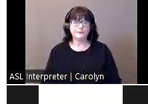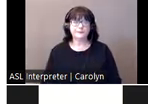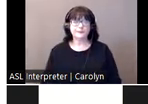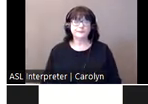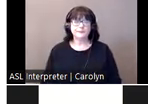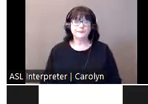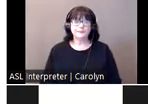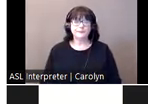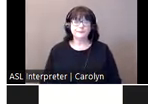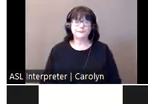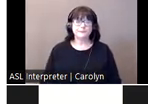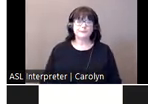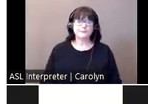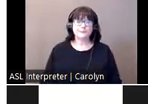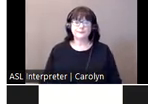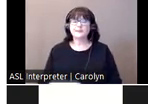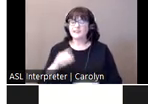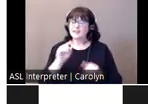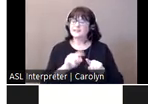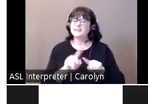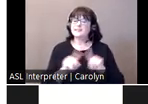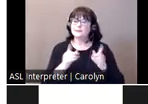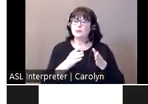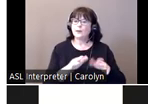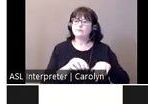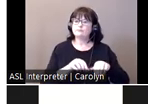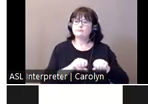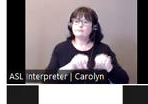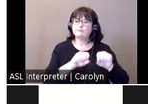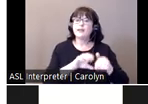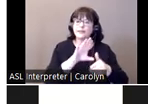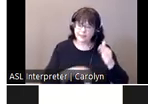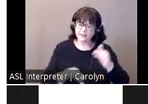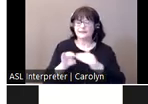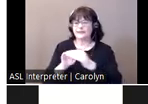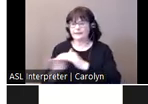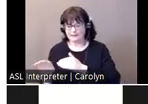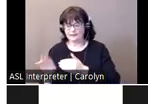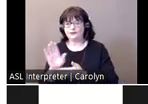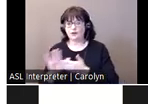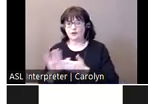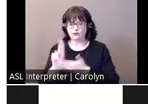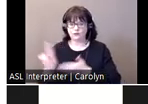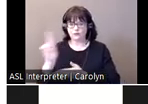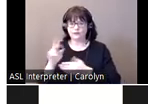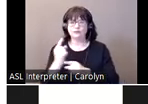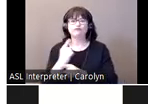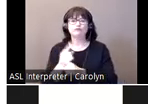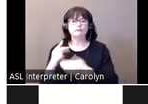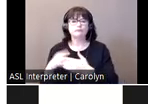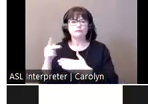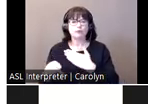So interesting to see these three different definitions, and we'll share Contact North's definition a little bit later.